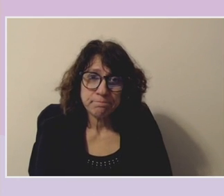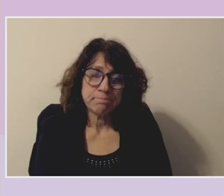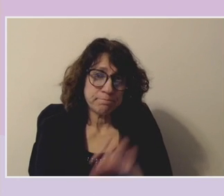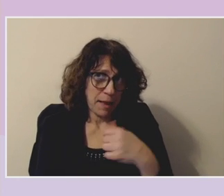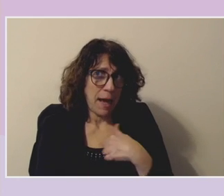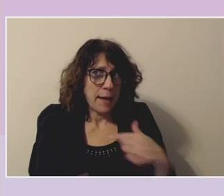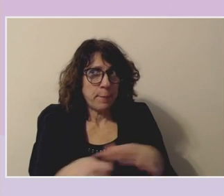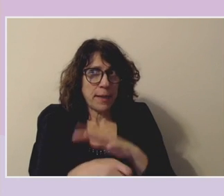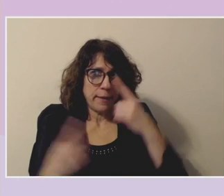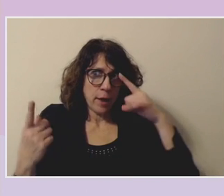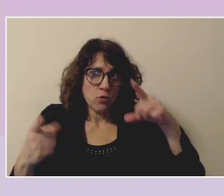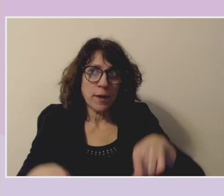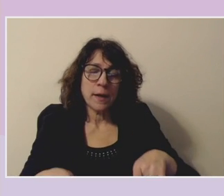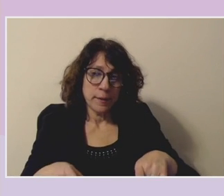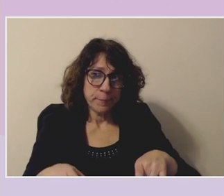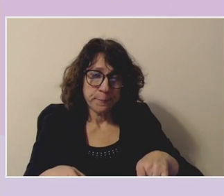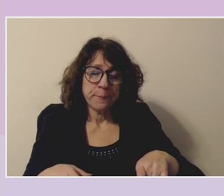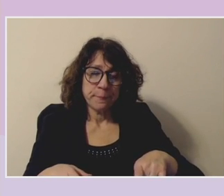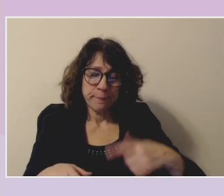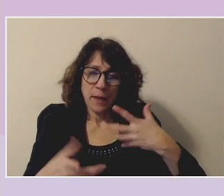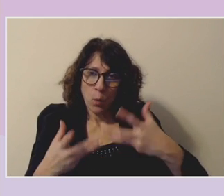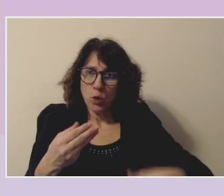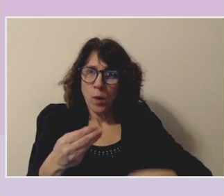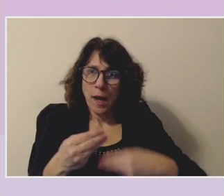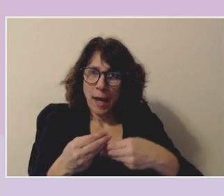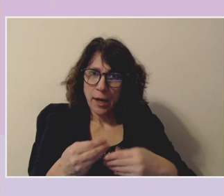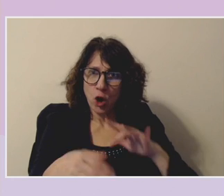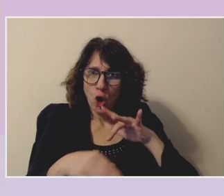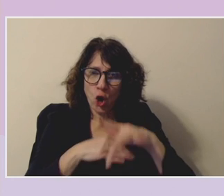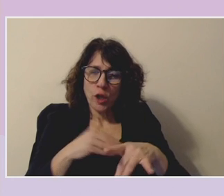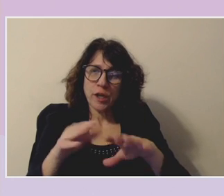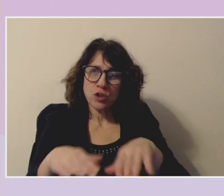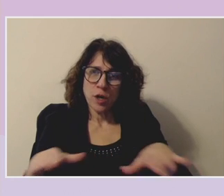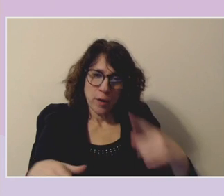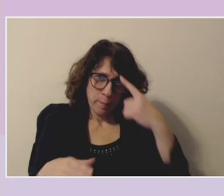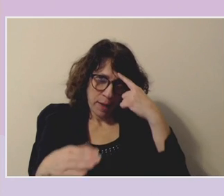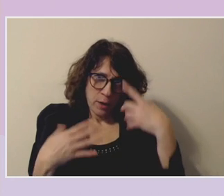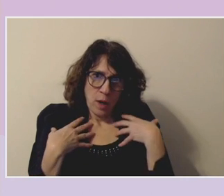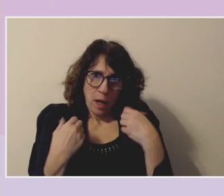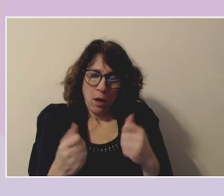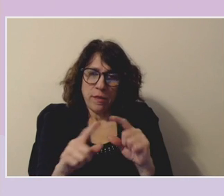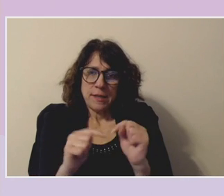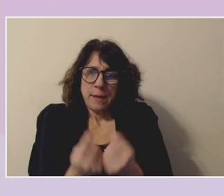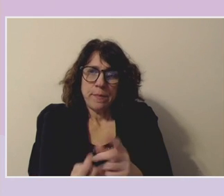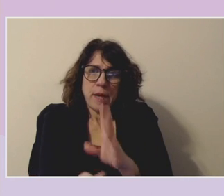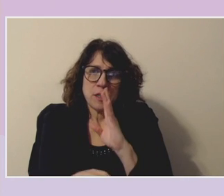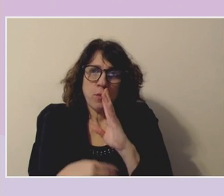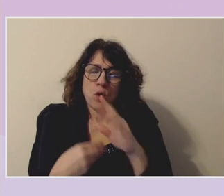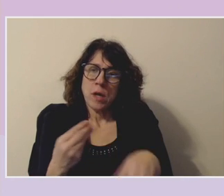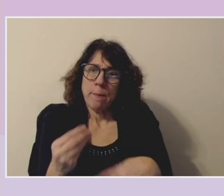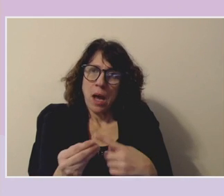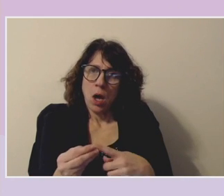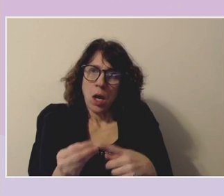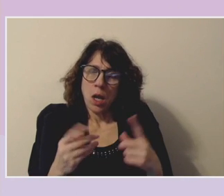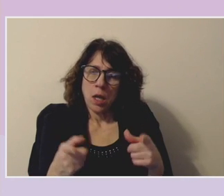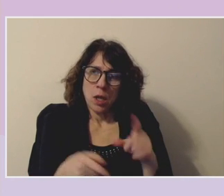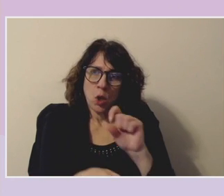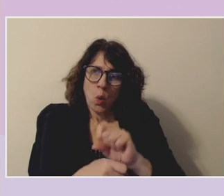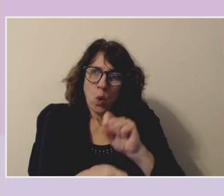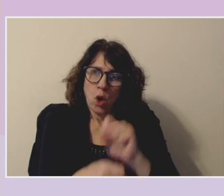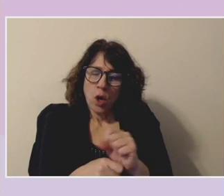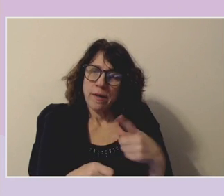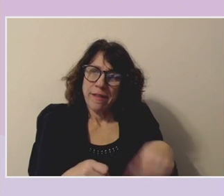mean, I will just add that, so our early childhood mental health team that I spoke a little bit about, the classroom consultation work that they do, they